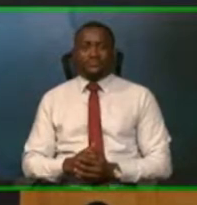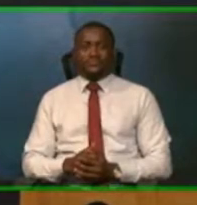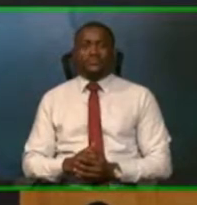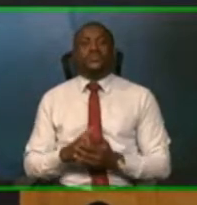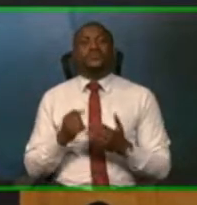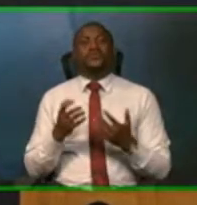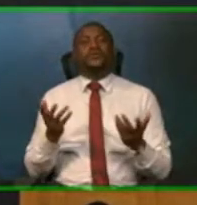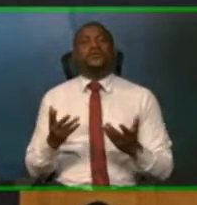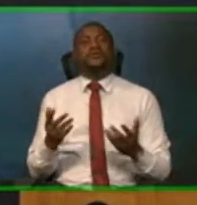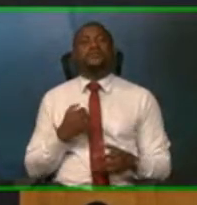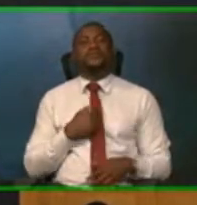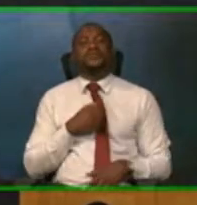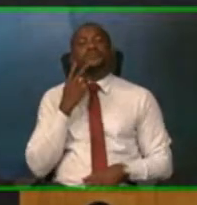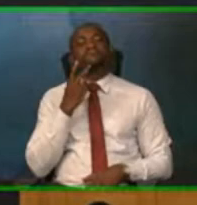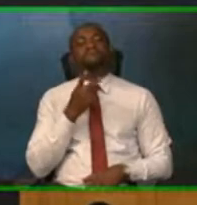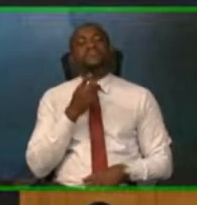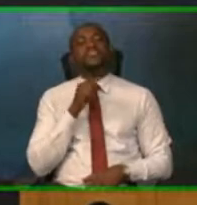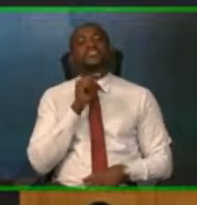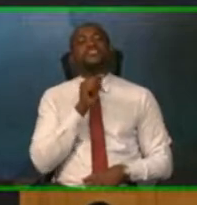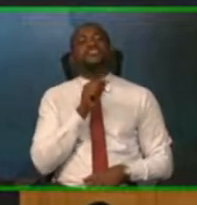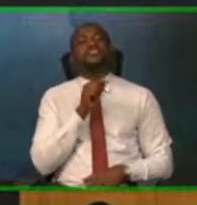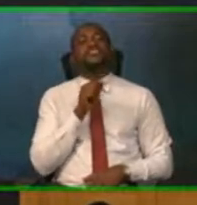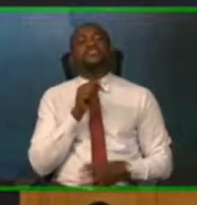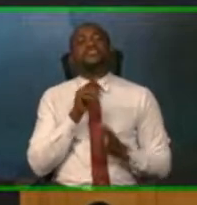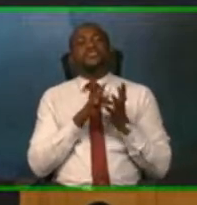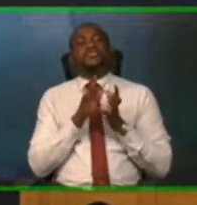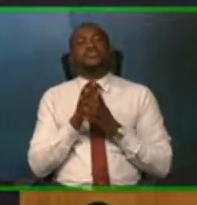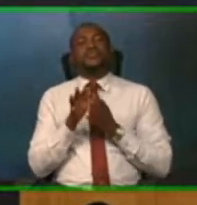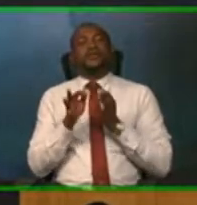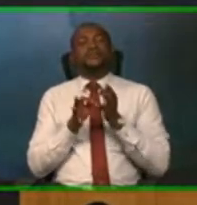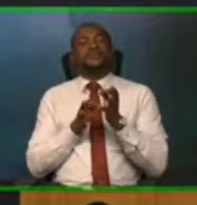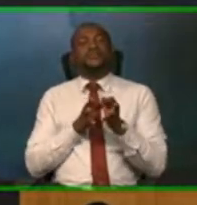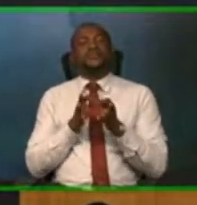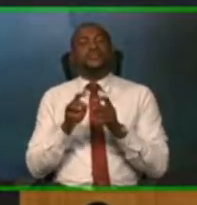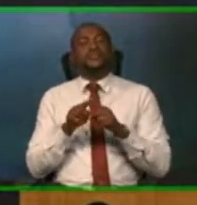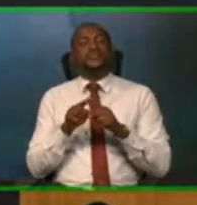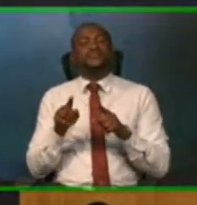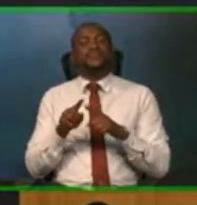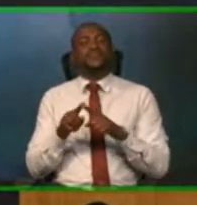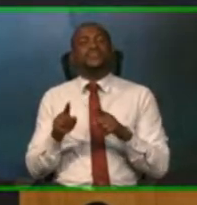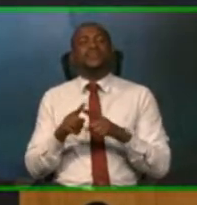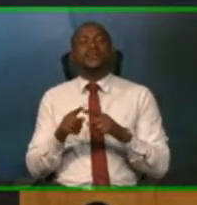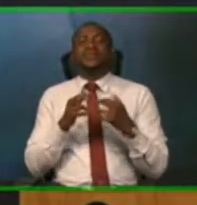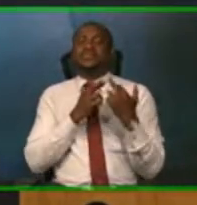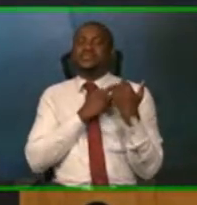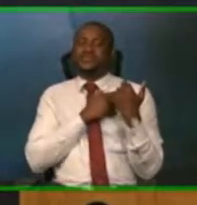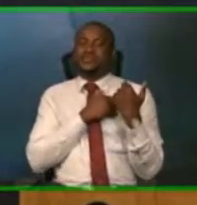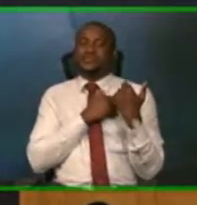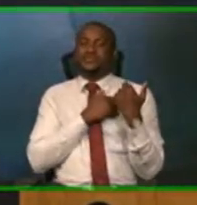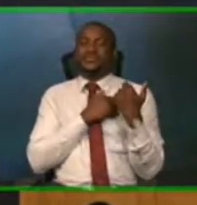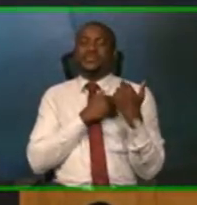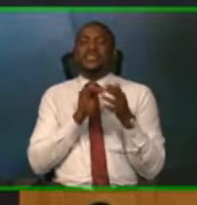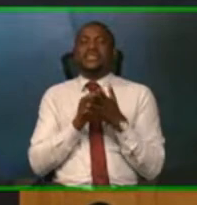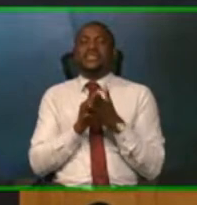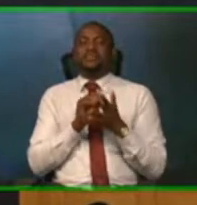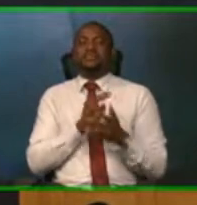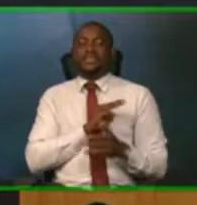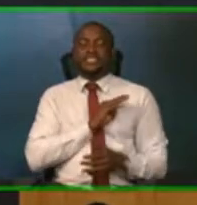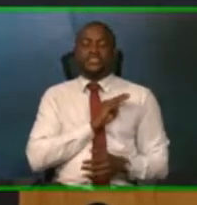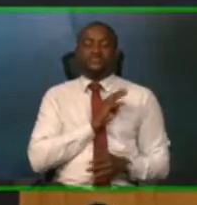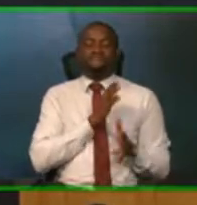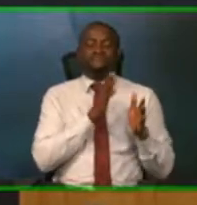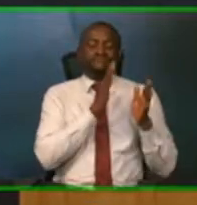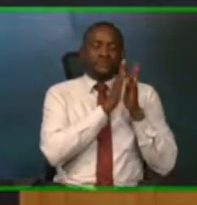So here we see Jesus teaching us the various roles that the ministry of prayer and the ministry